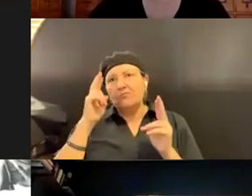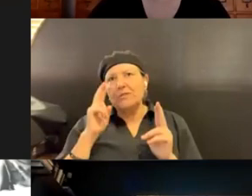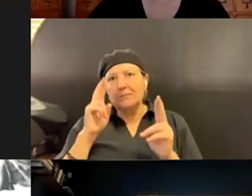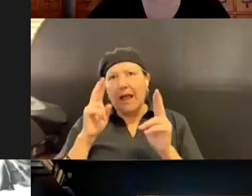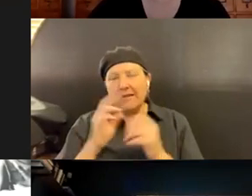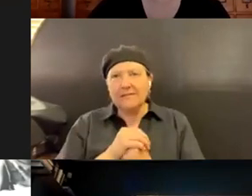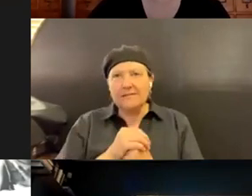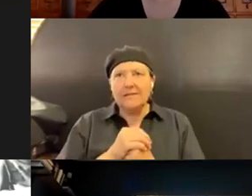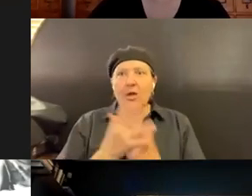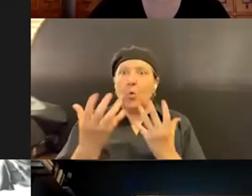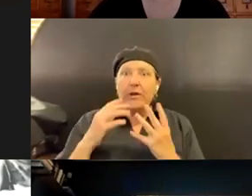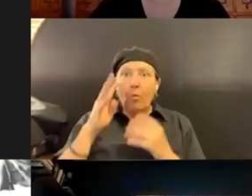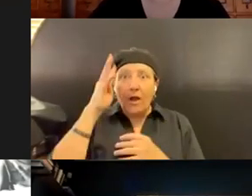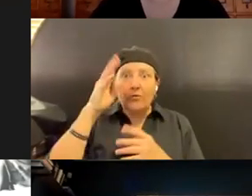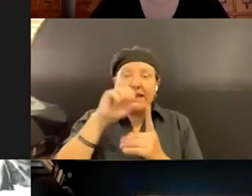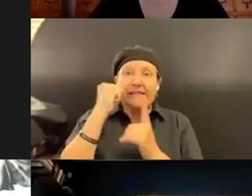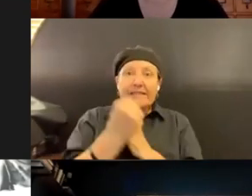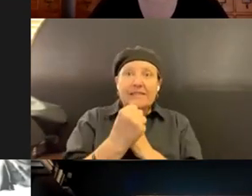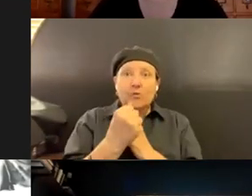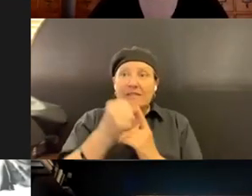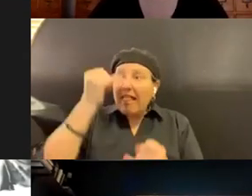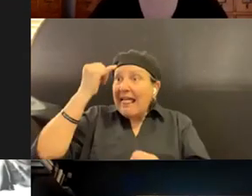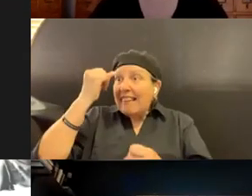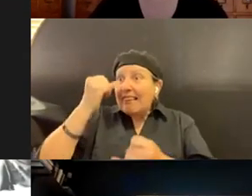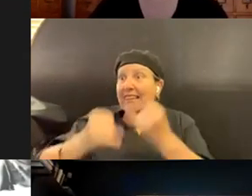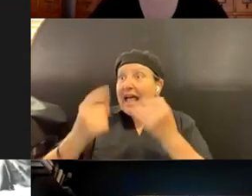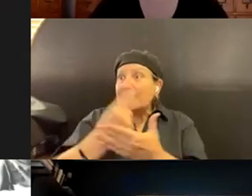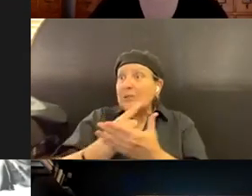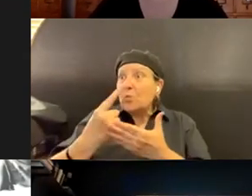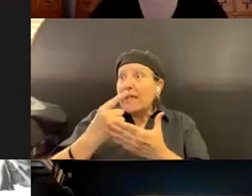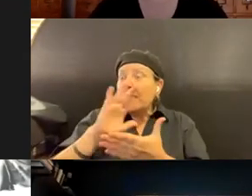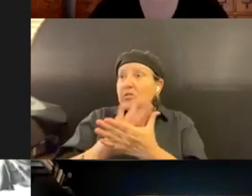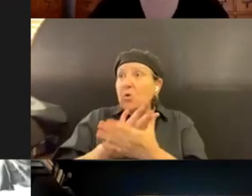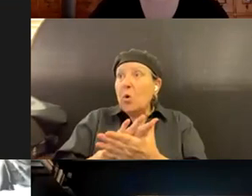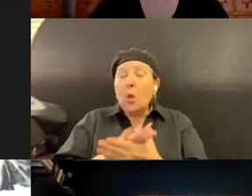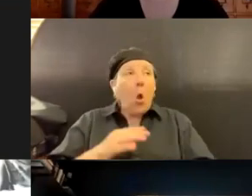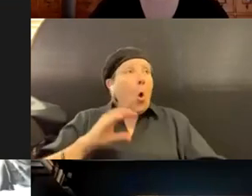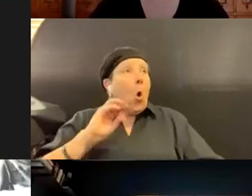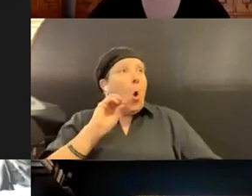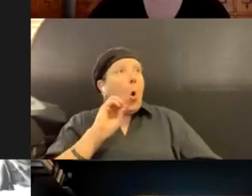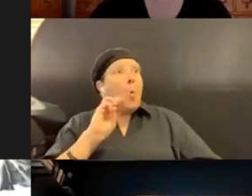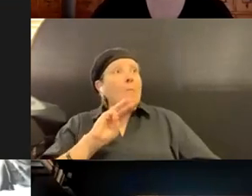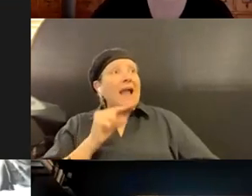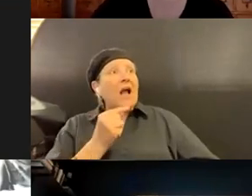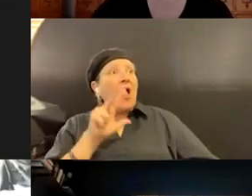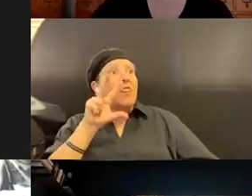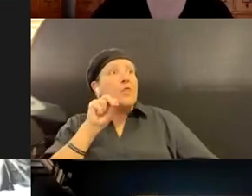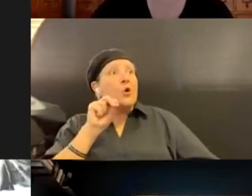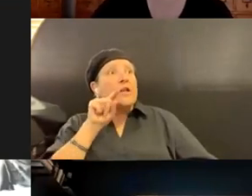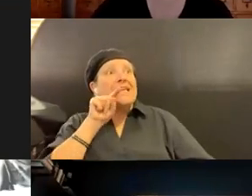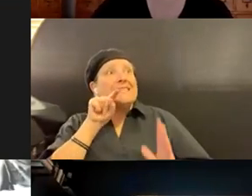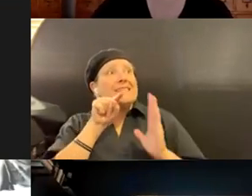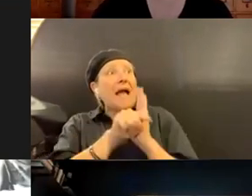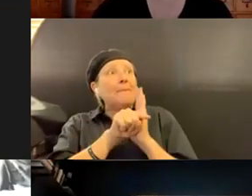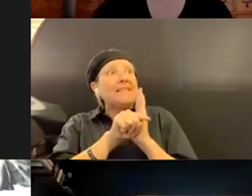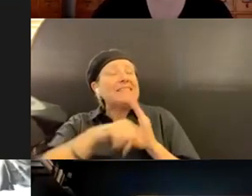teachers were like, it's the last week of school and you're like, oh my God, I'm going to make up my 30 assignments that I haven't turned in for the entire semester. Everything's